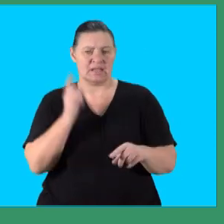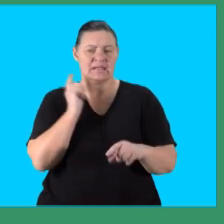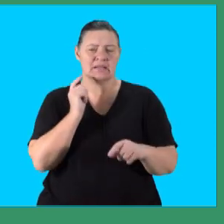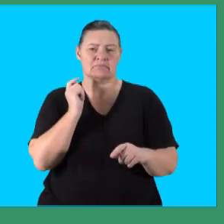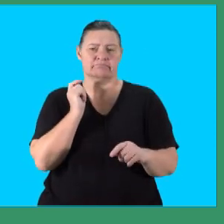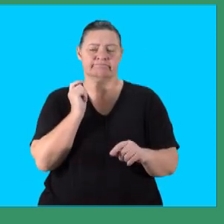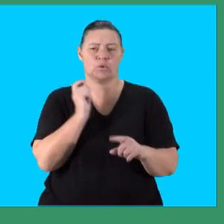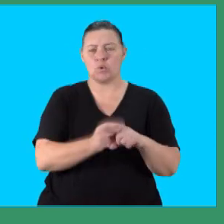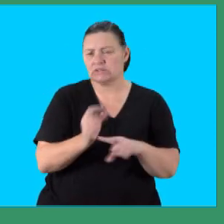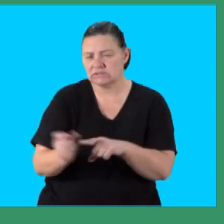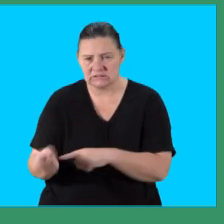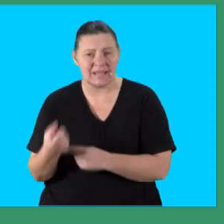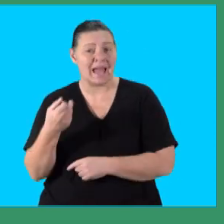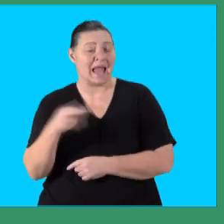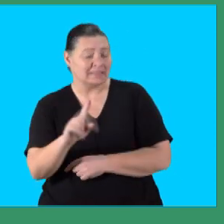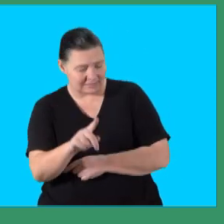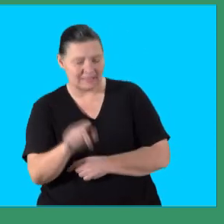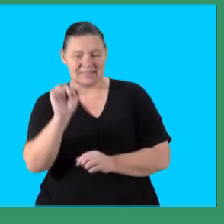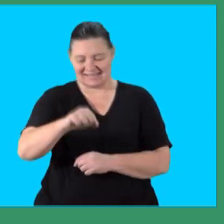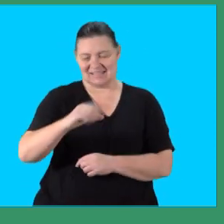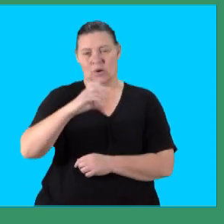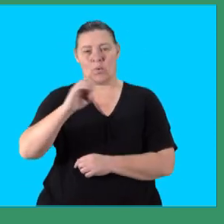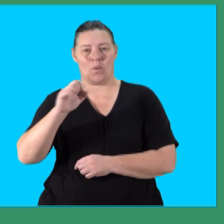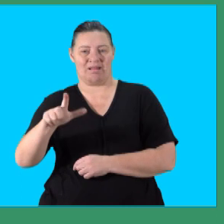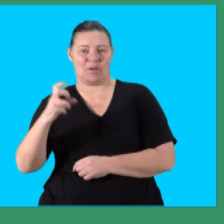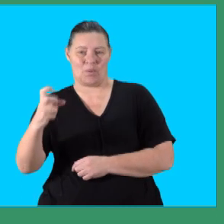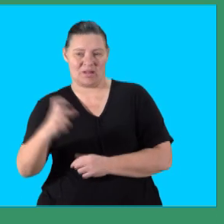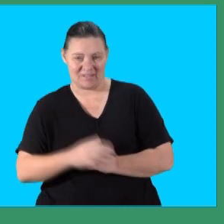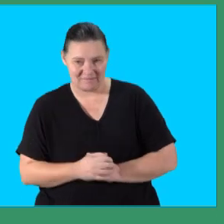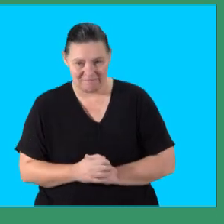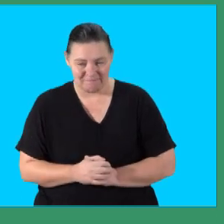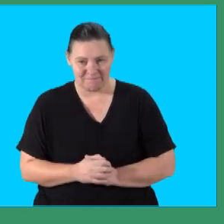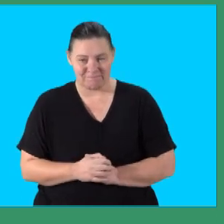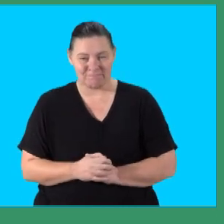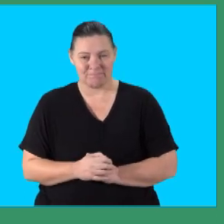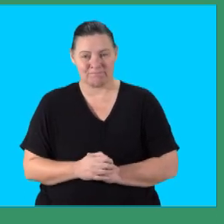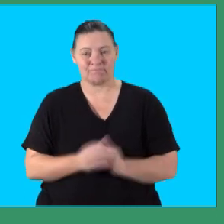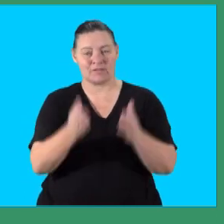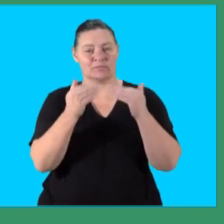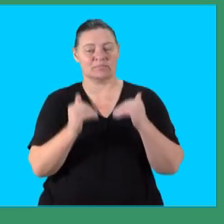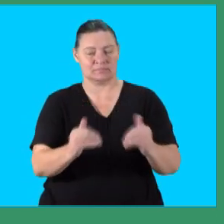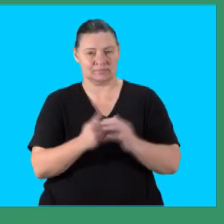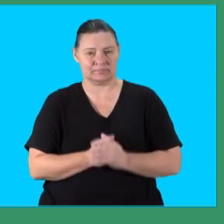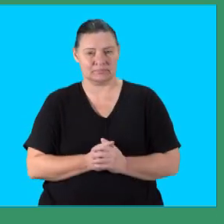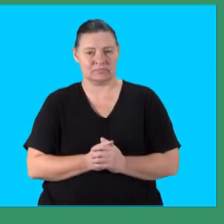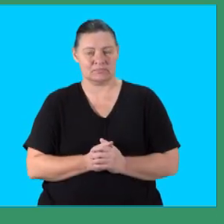timber, and coal. Yes, you are correct. Coal. Let's move